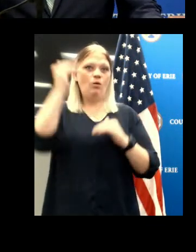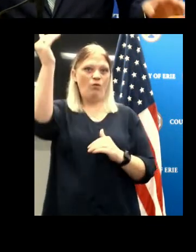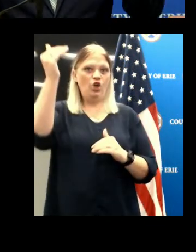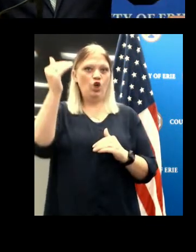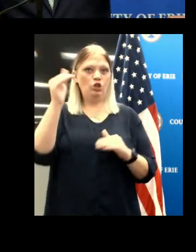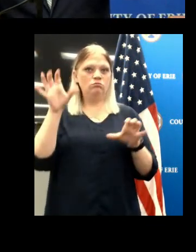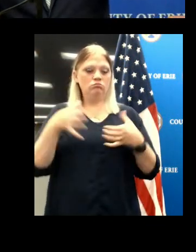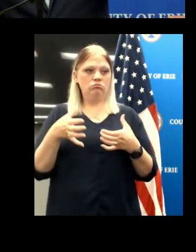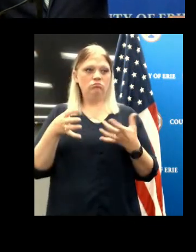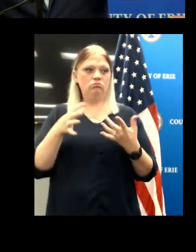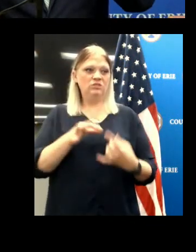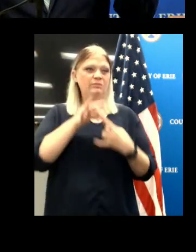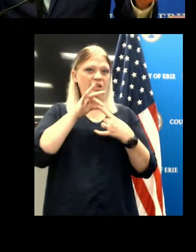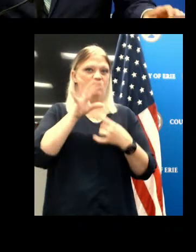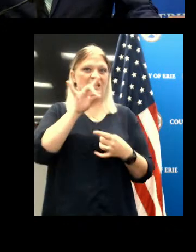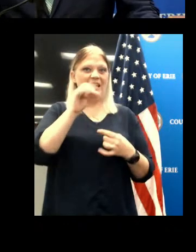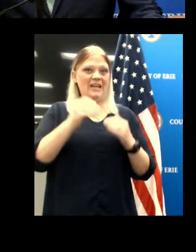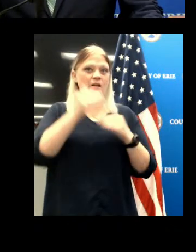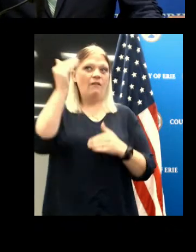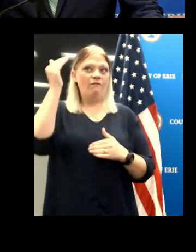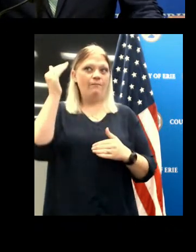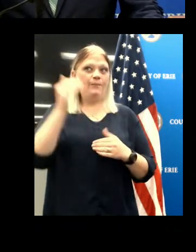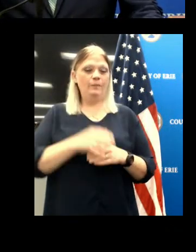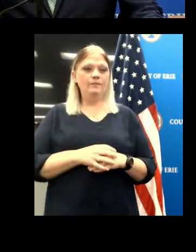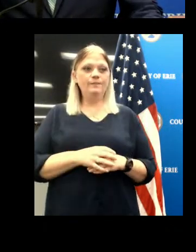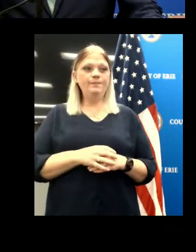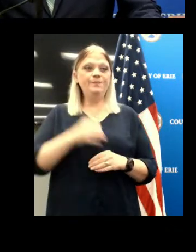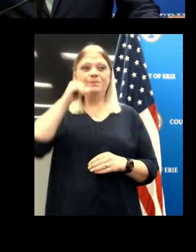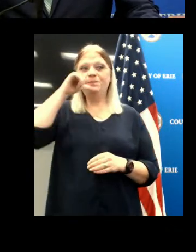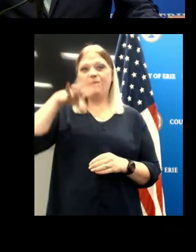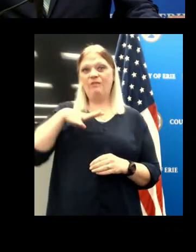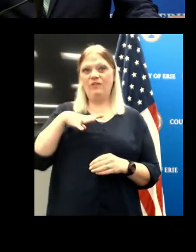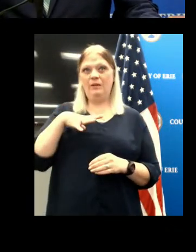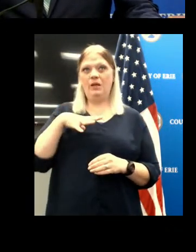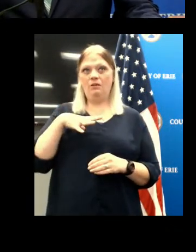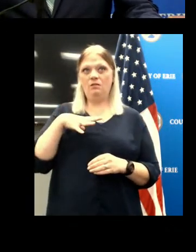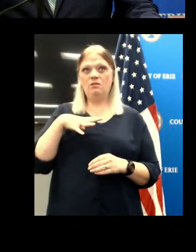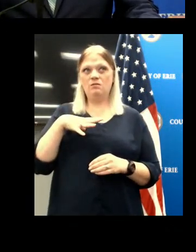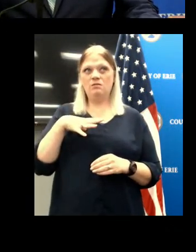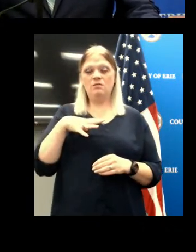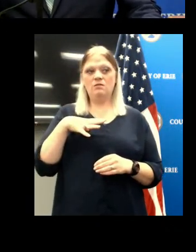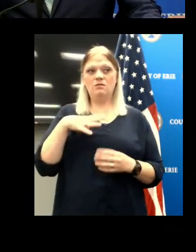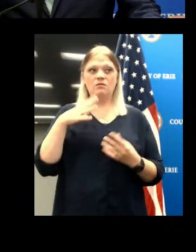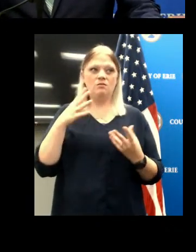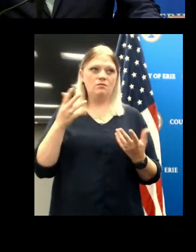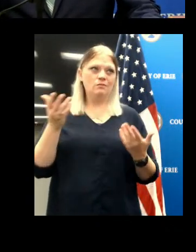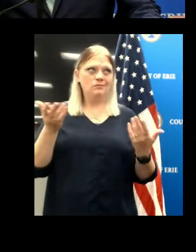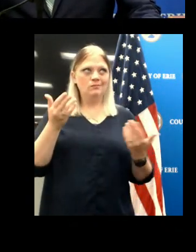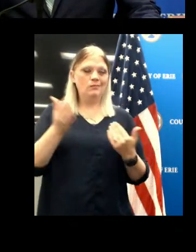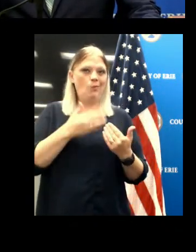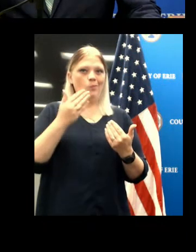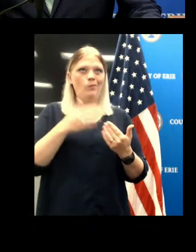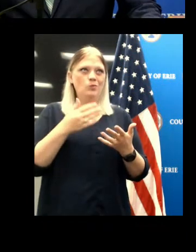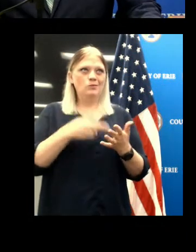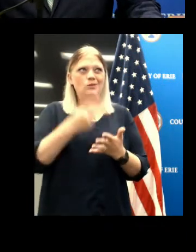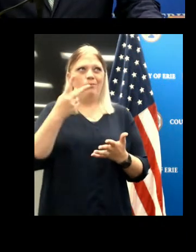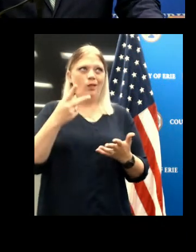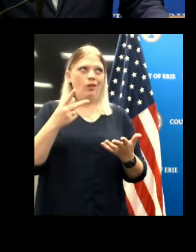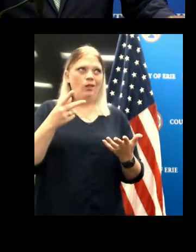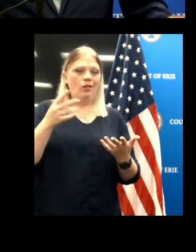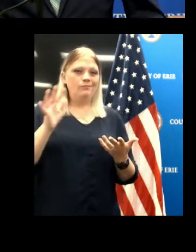category, especially the 80 plus, and females make up not almost double, but nearing